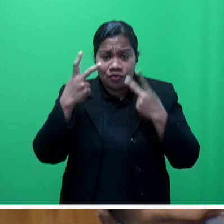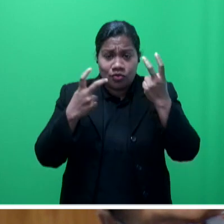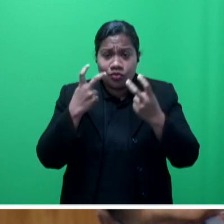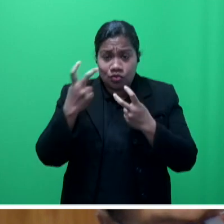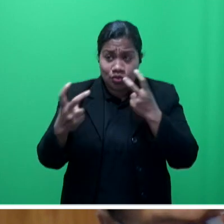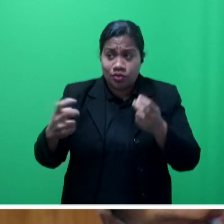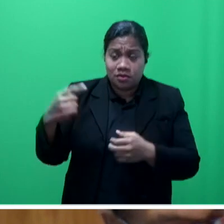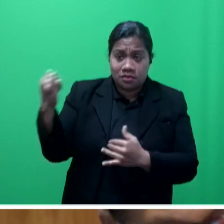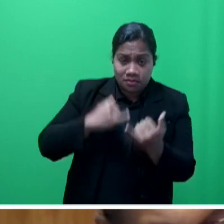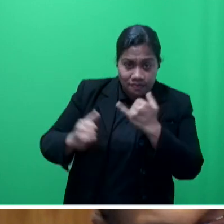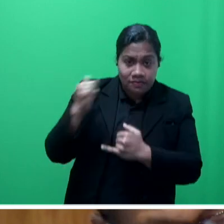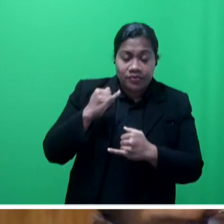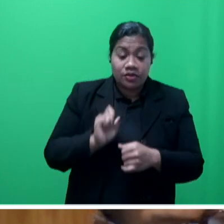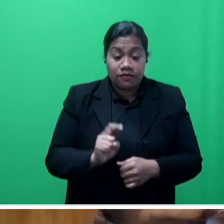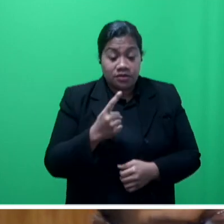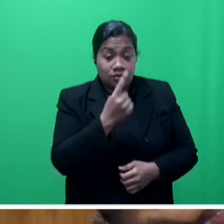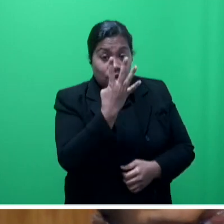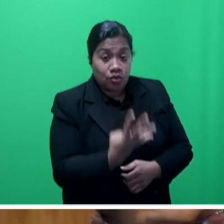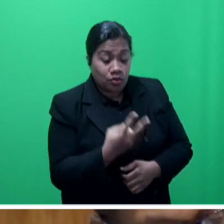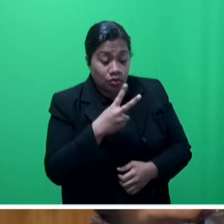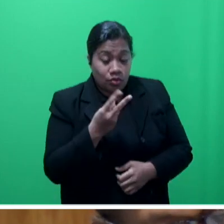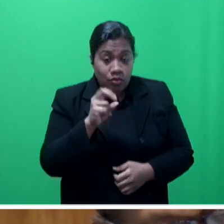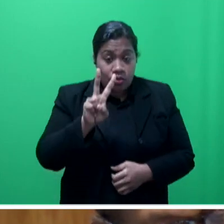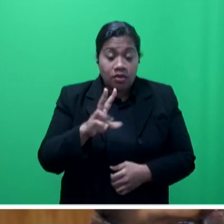of 2022, we've had a total of